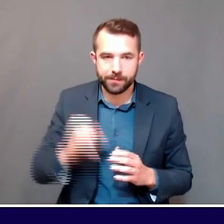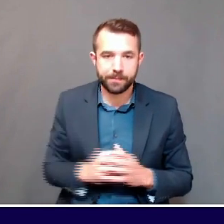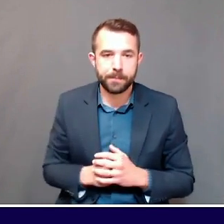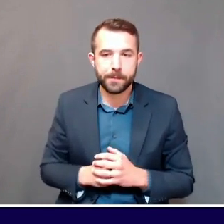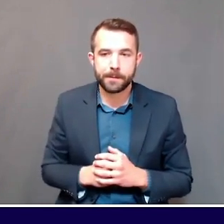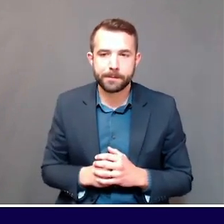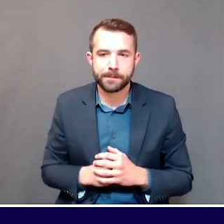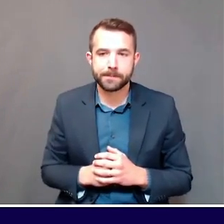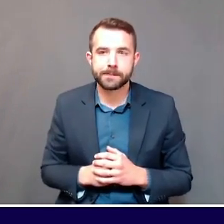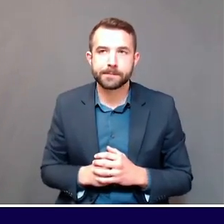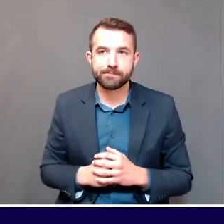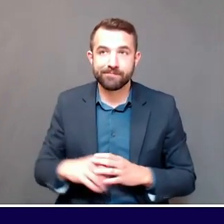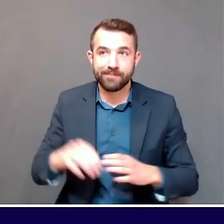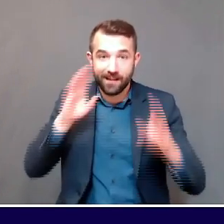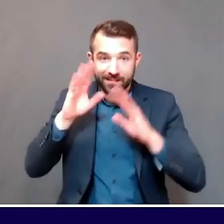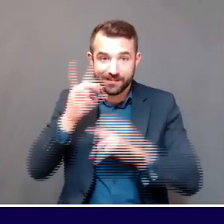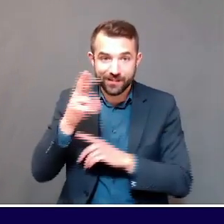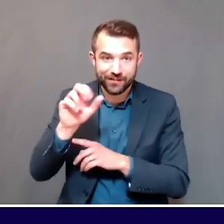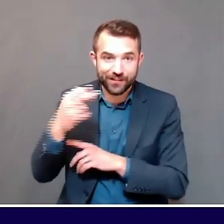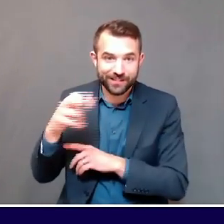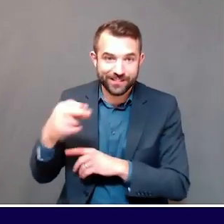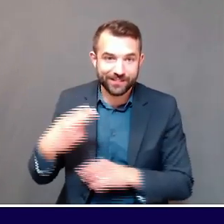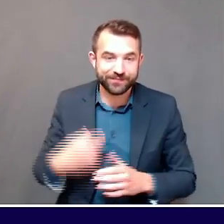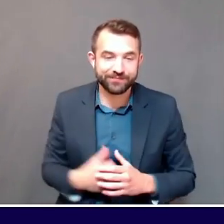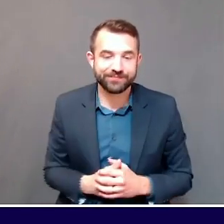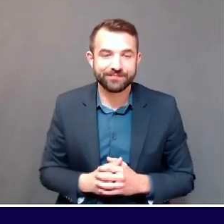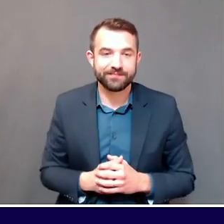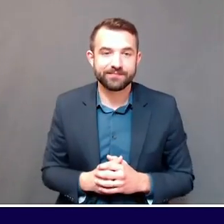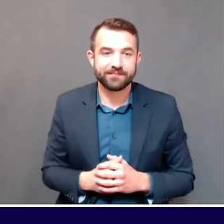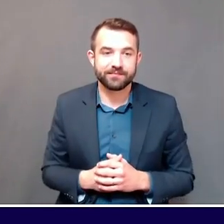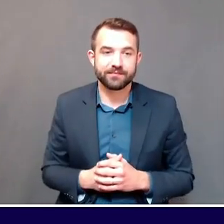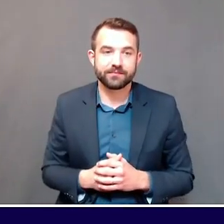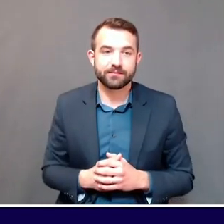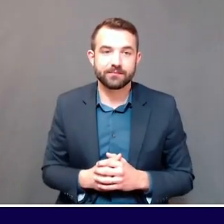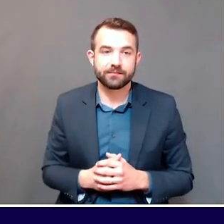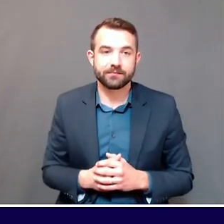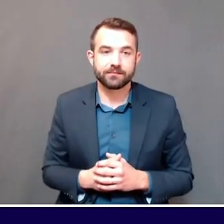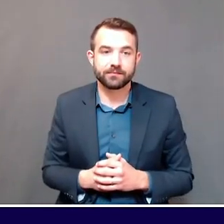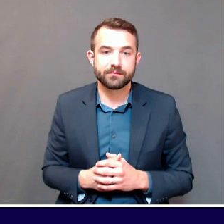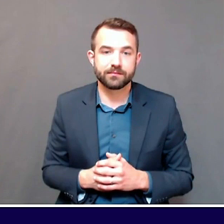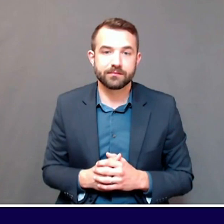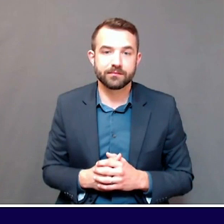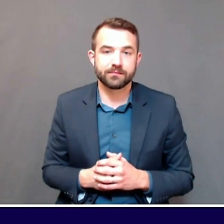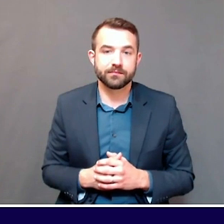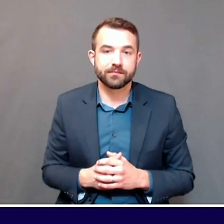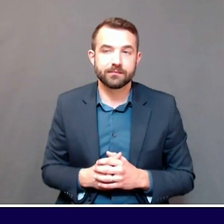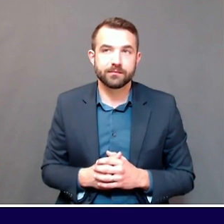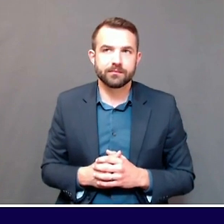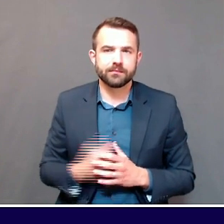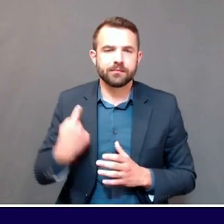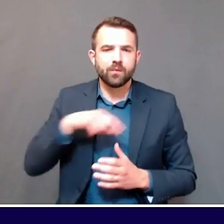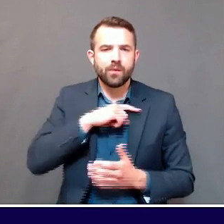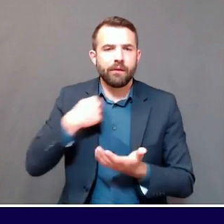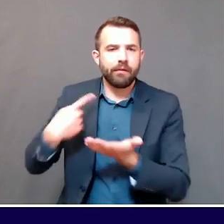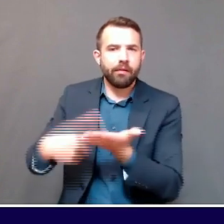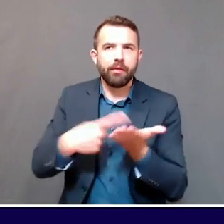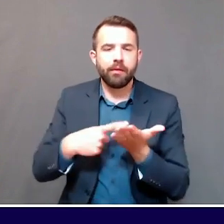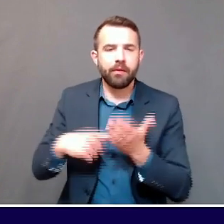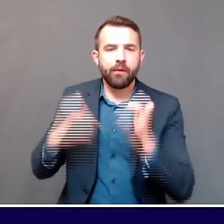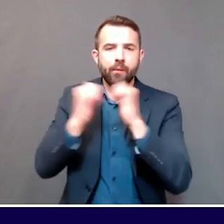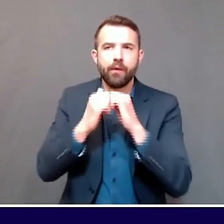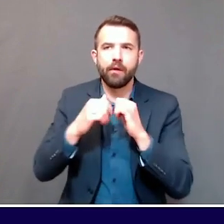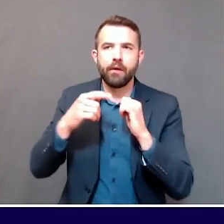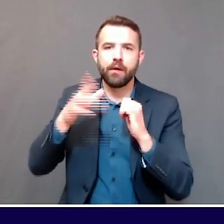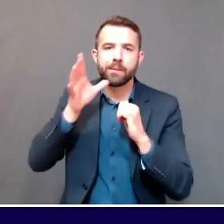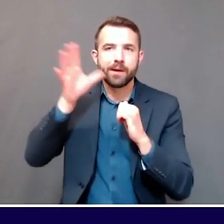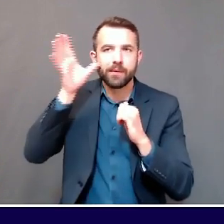Hi, Dr. Shah. So my question is, we have spoken with a parent from rural Penobscot County who says